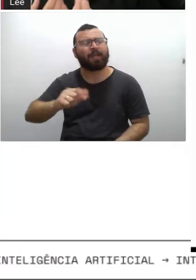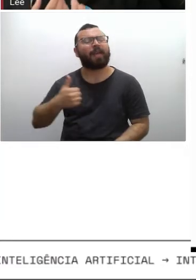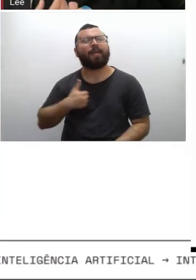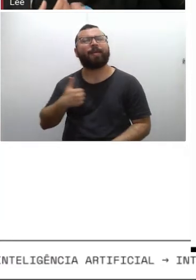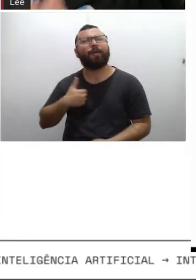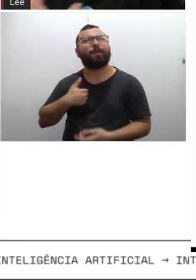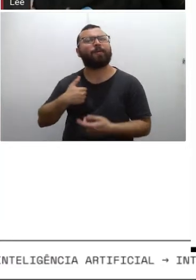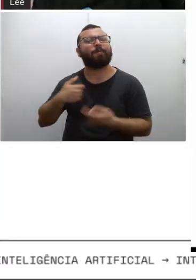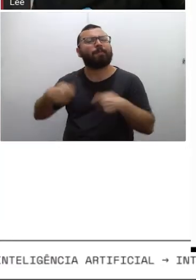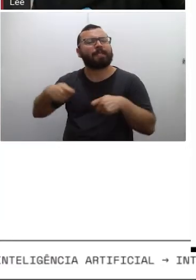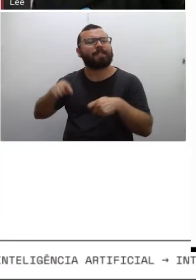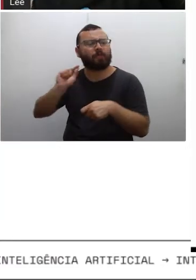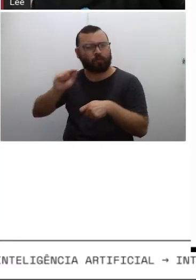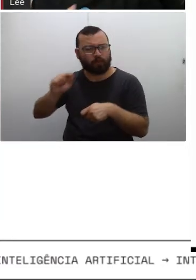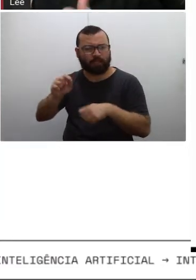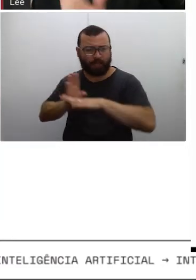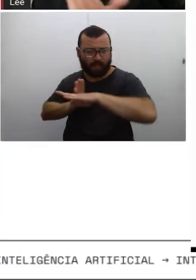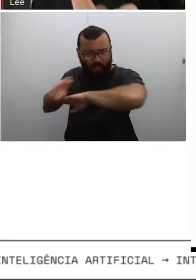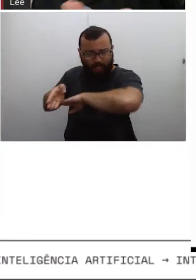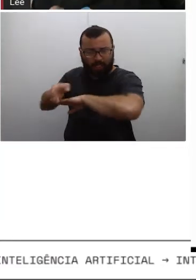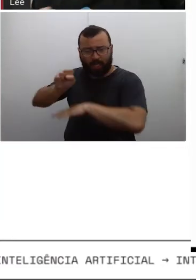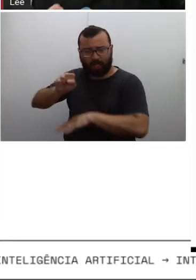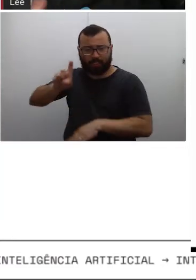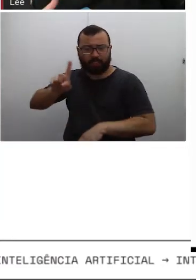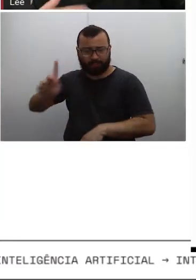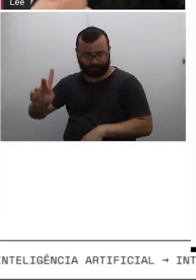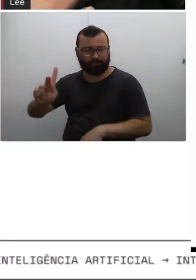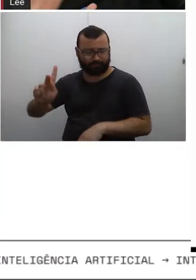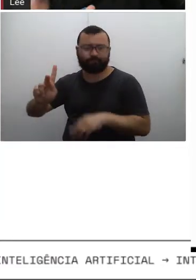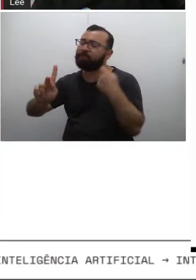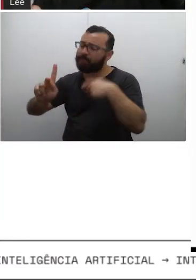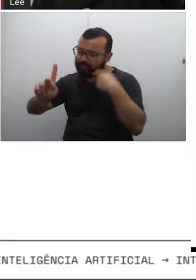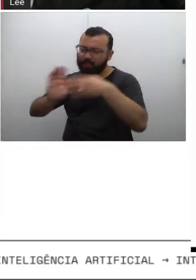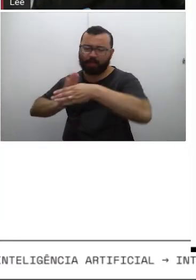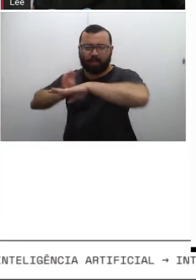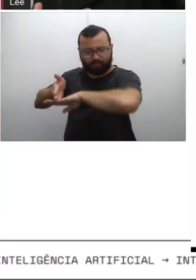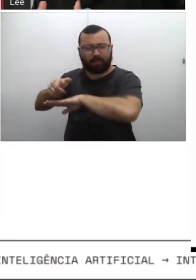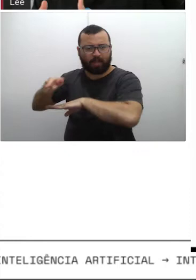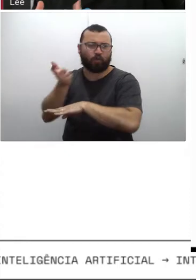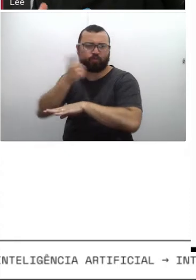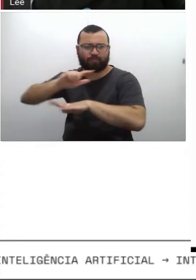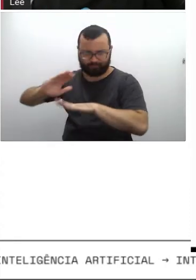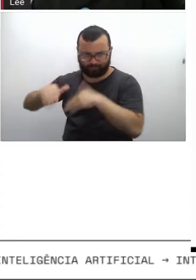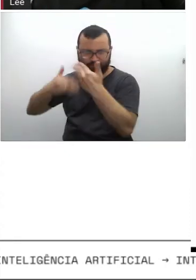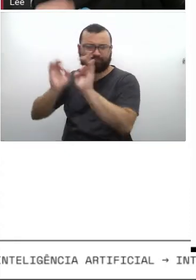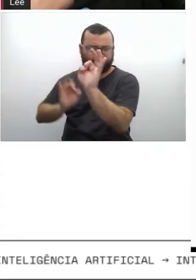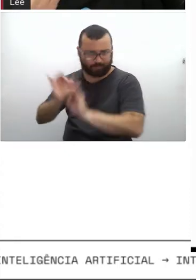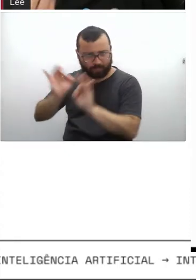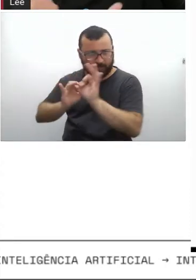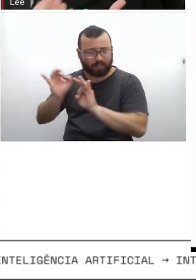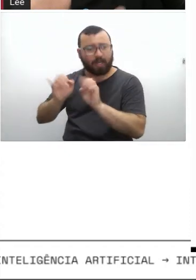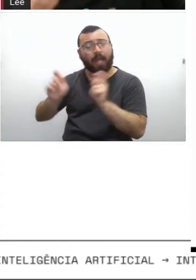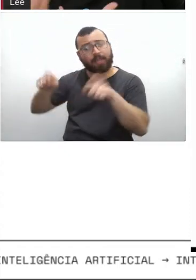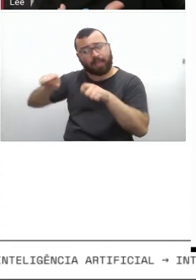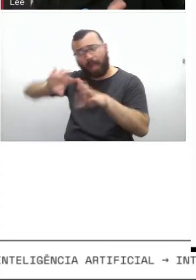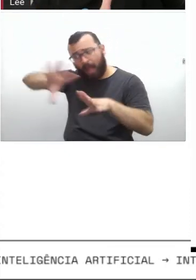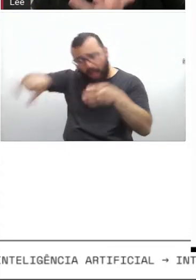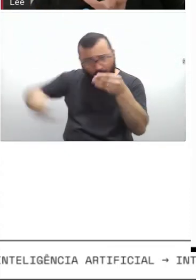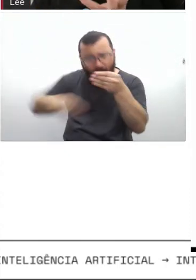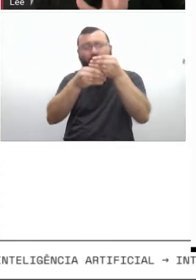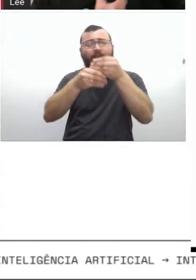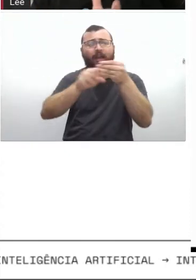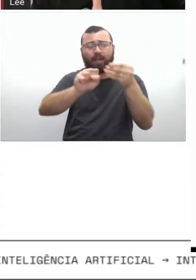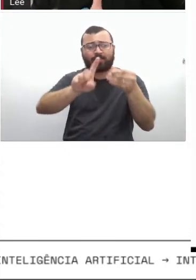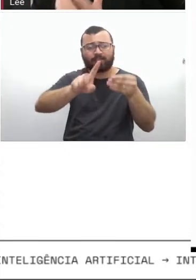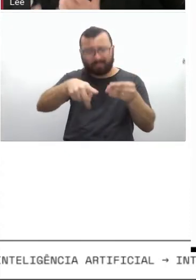need access to the SDK. So for Dialogflow has an SDK for developers, and you can integrate that in your